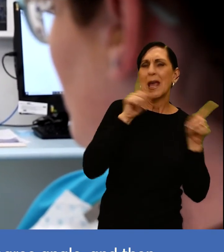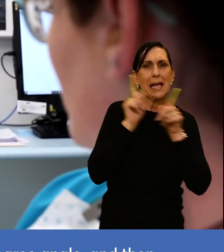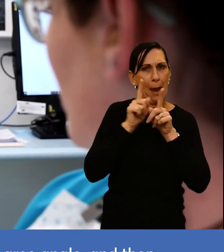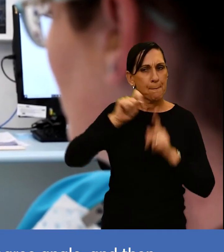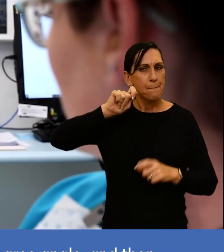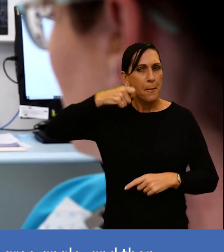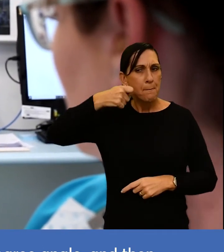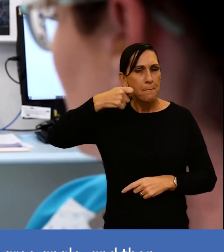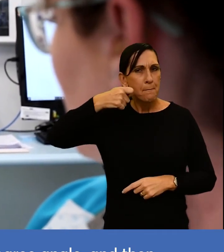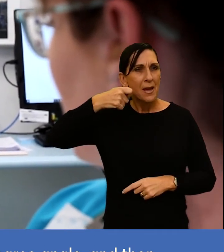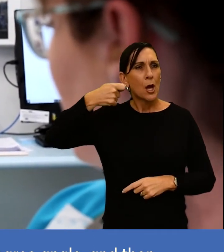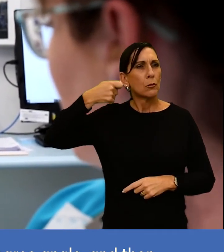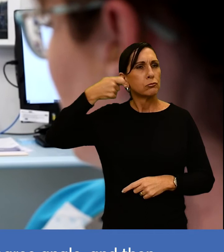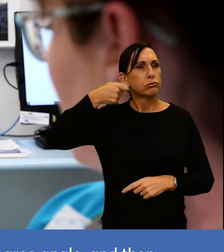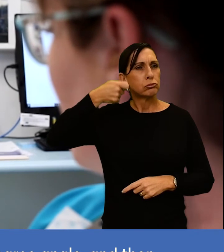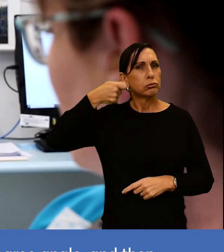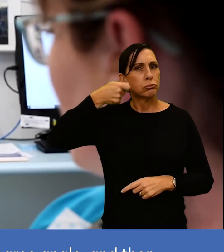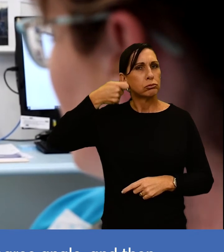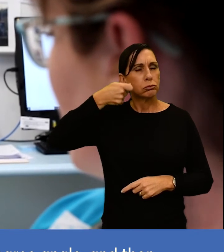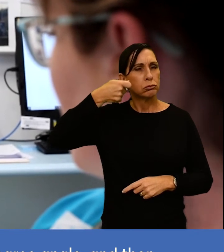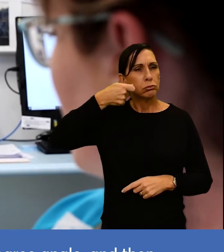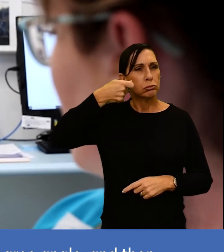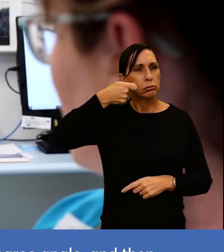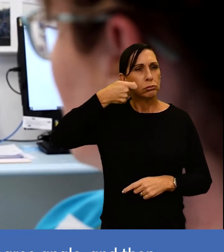make sure it's a 45-degree angle,